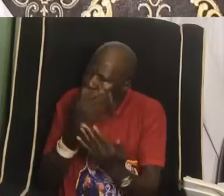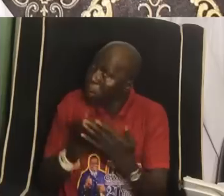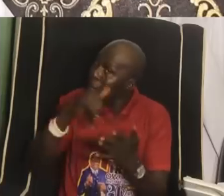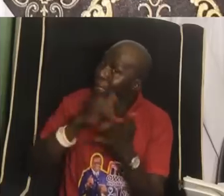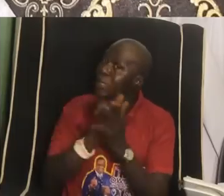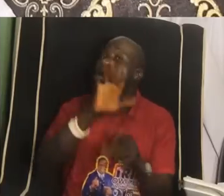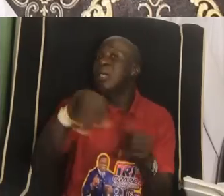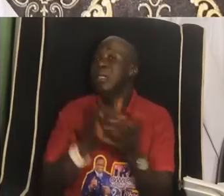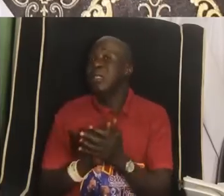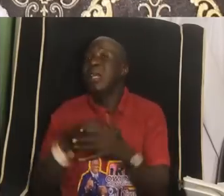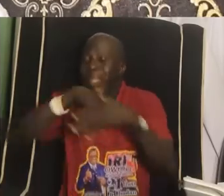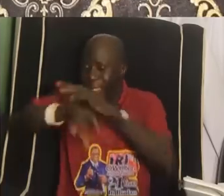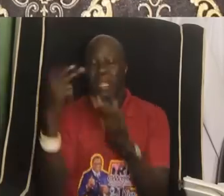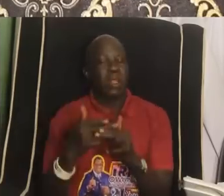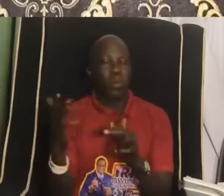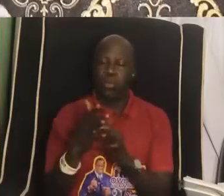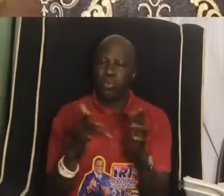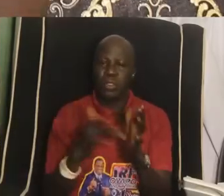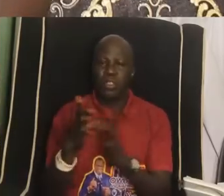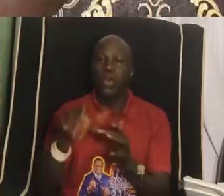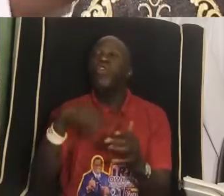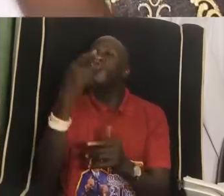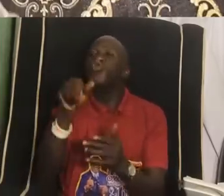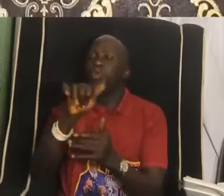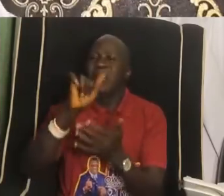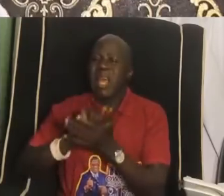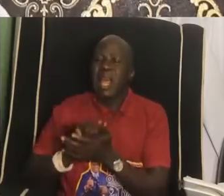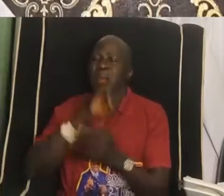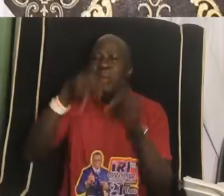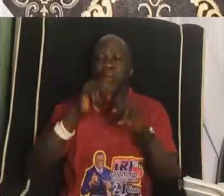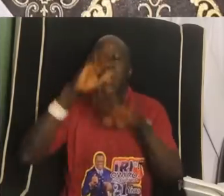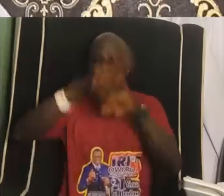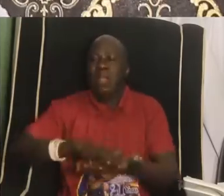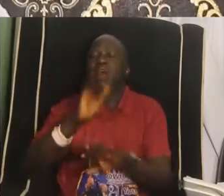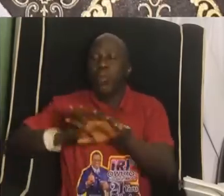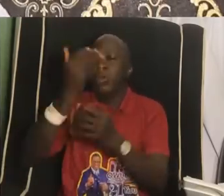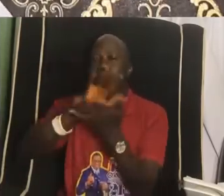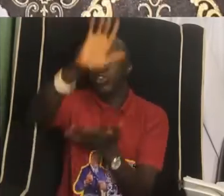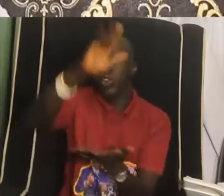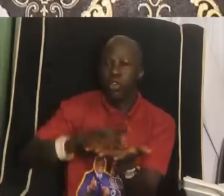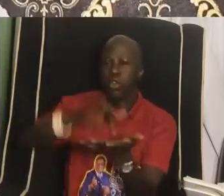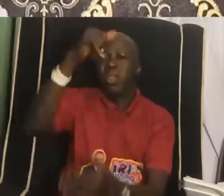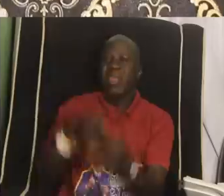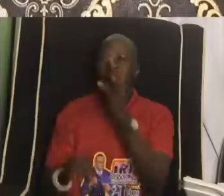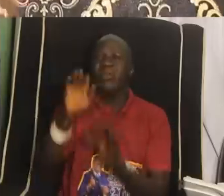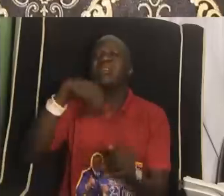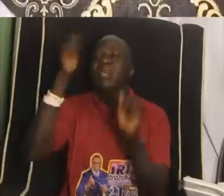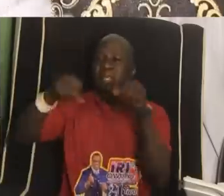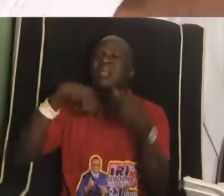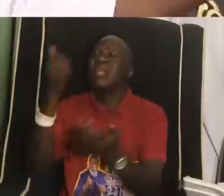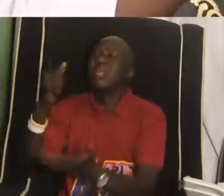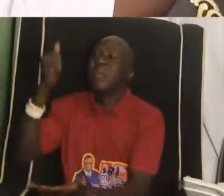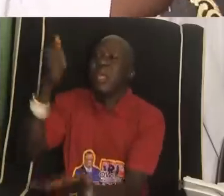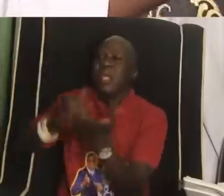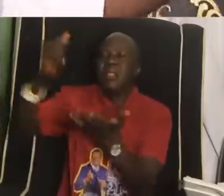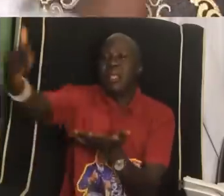Because you want to buy. You rather yaka. In the name of Jesus. Gbogbo what I think dawole ogo. You know that the lay hands on your glory. Bo ba le sami. You can say. O